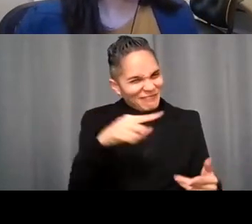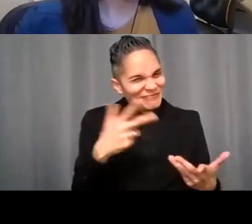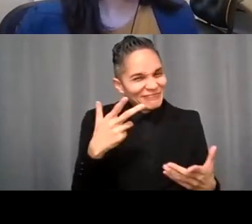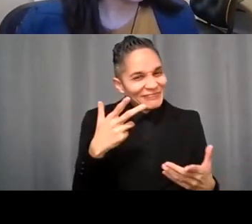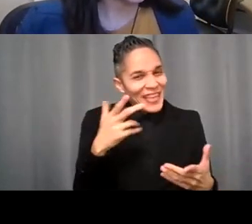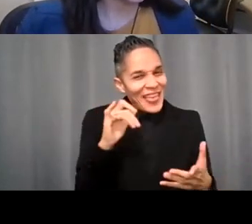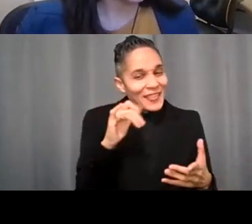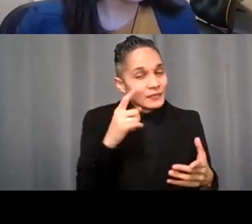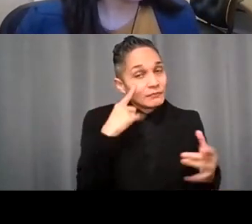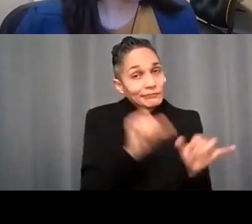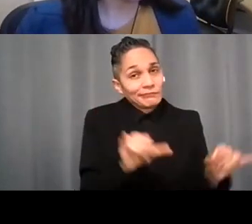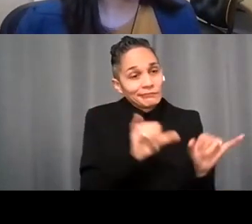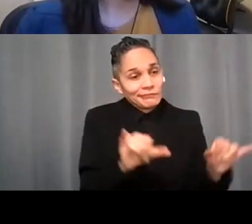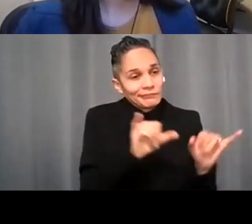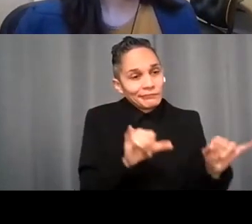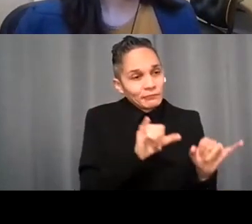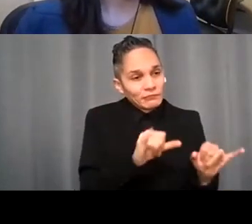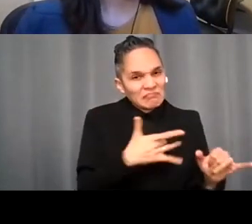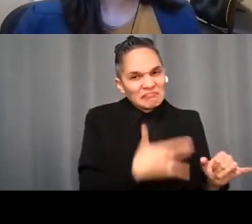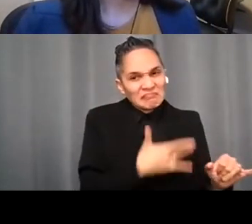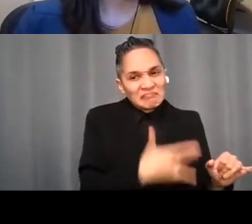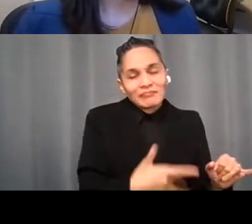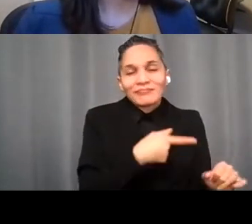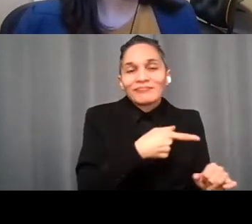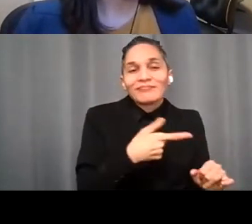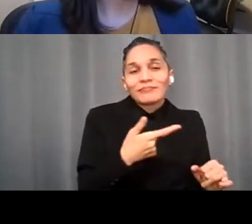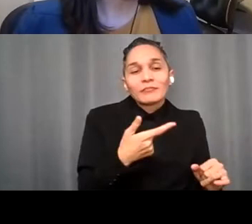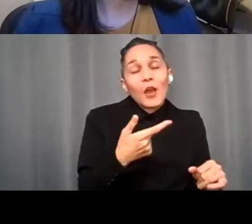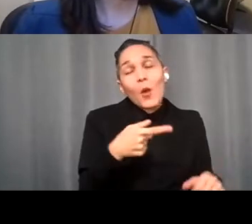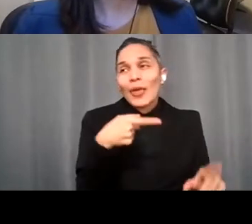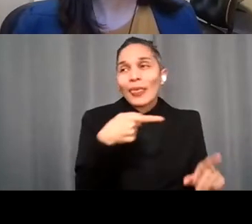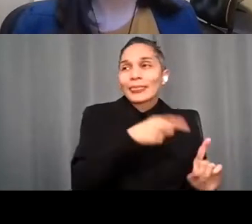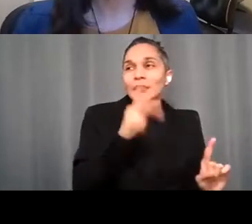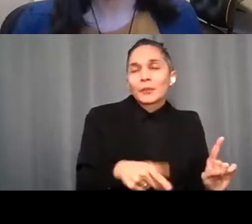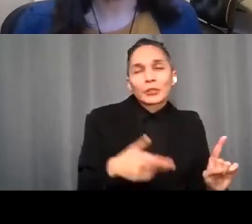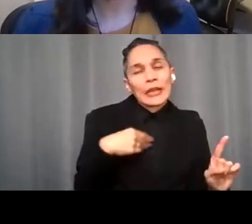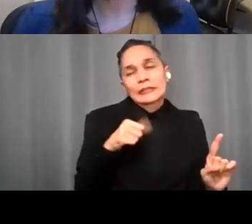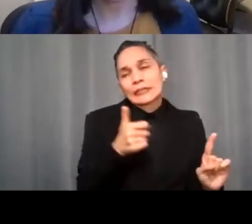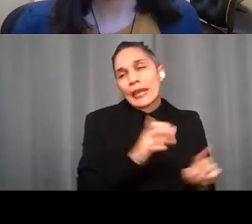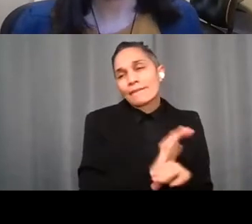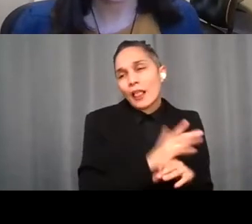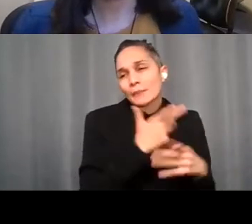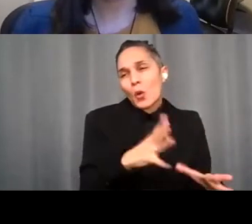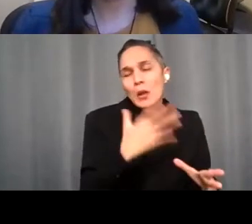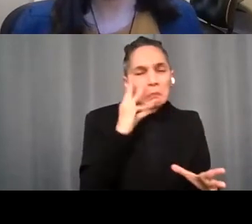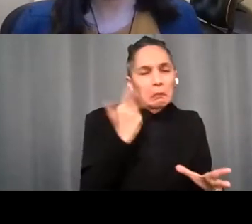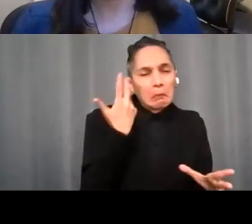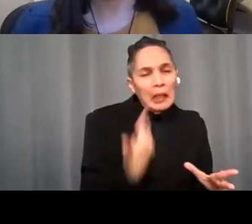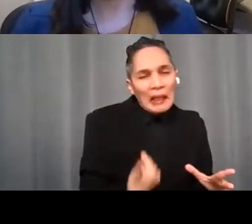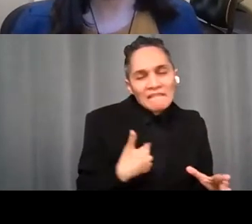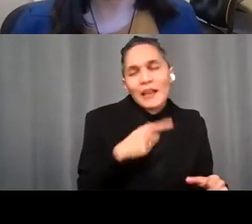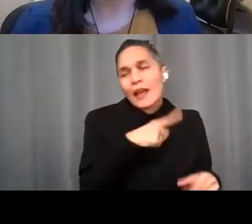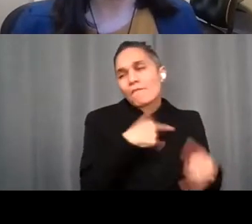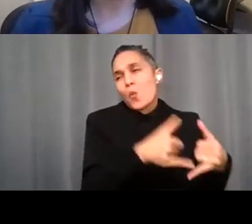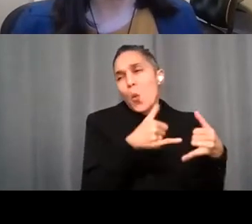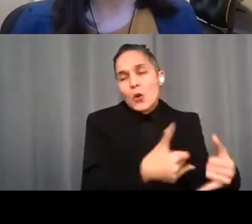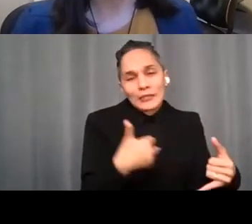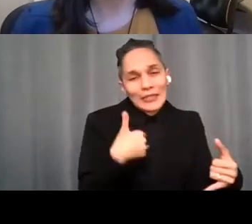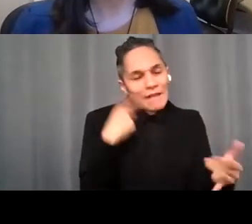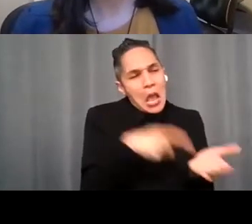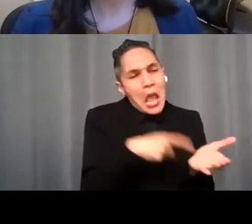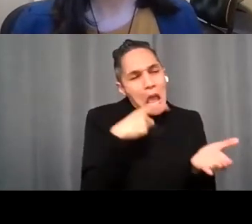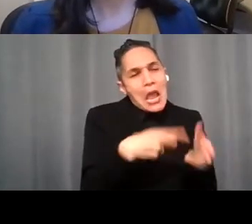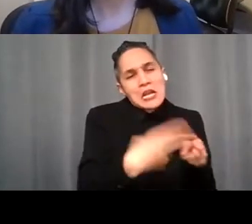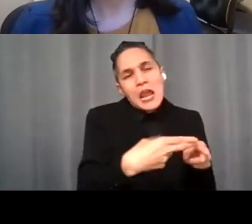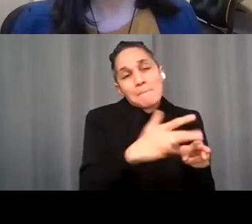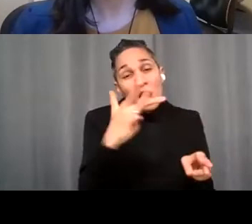go with, and I'm not saying that we do this, but, oh, this person has 10 films or they have X amount of awards. How about